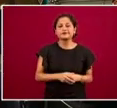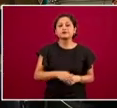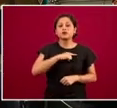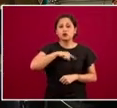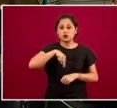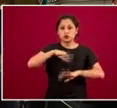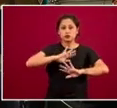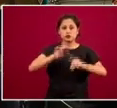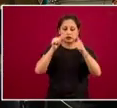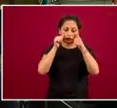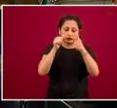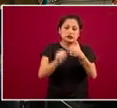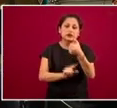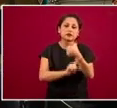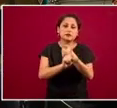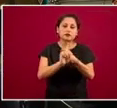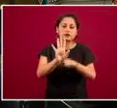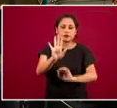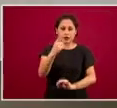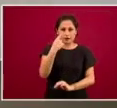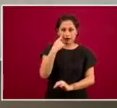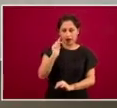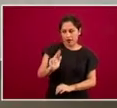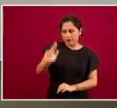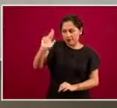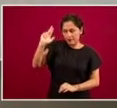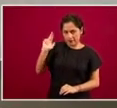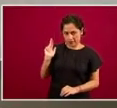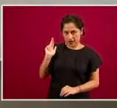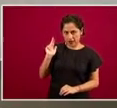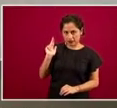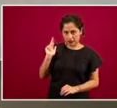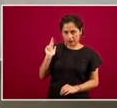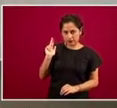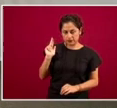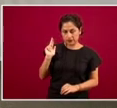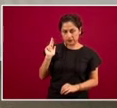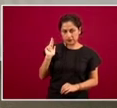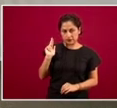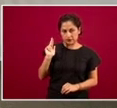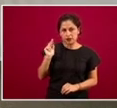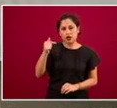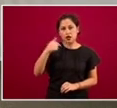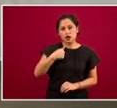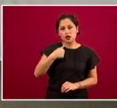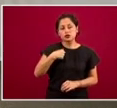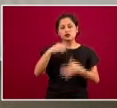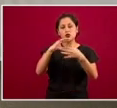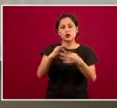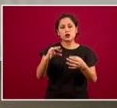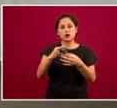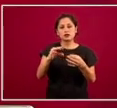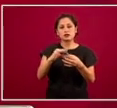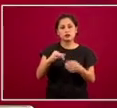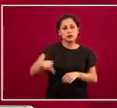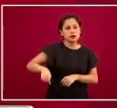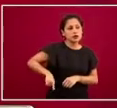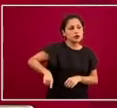process, but because of the lack of sufficient aircrafts, it becomes an inefficient process. So